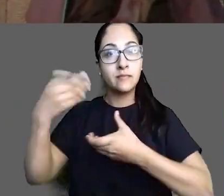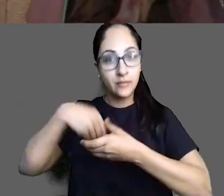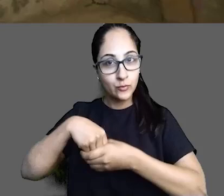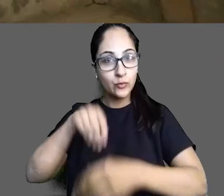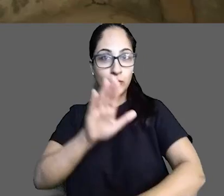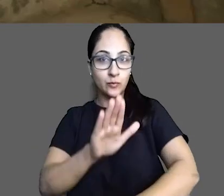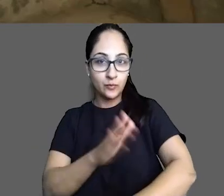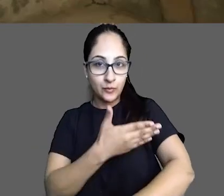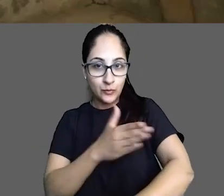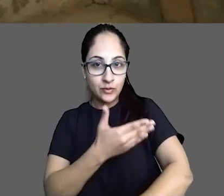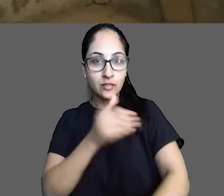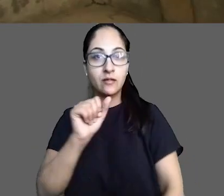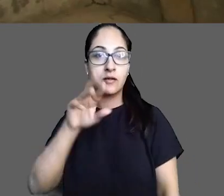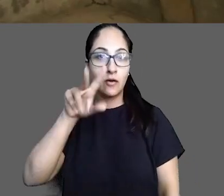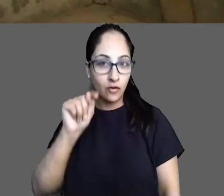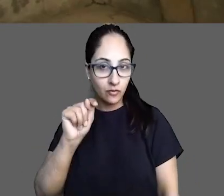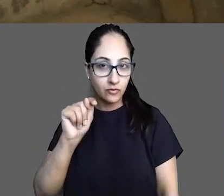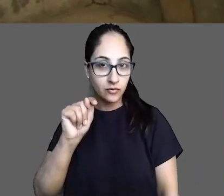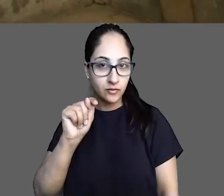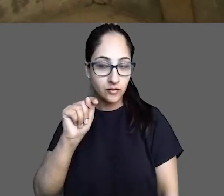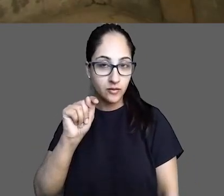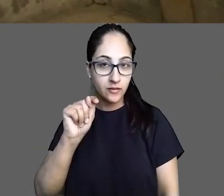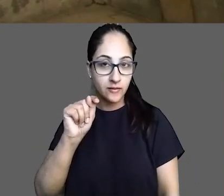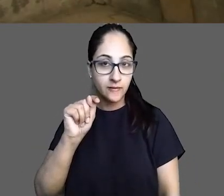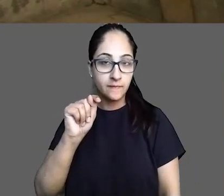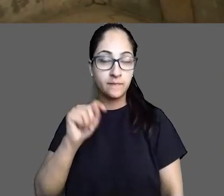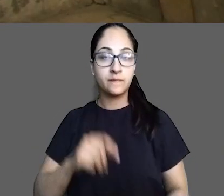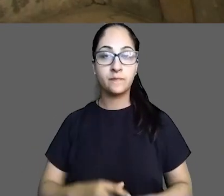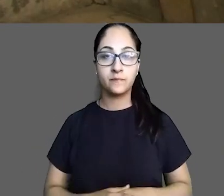and taught. This is also how